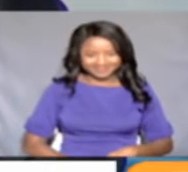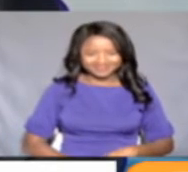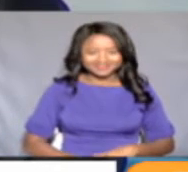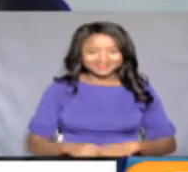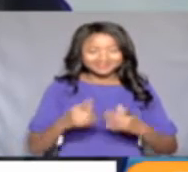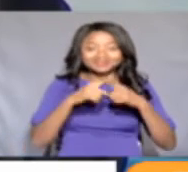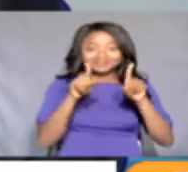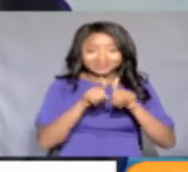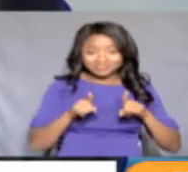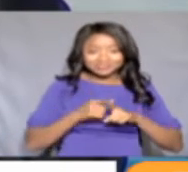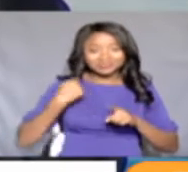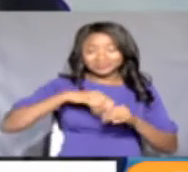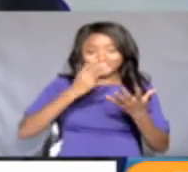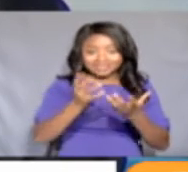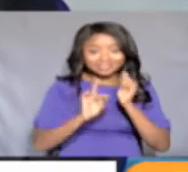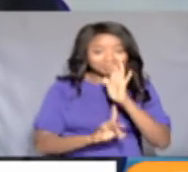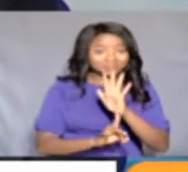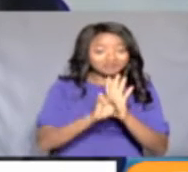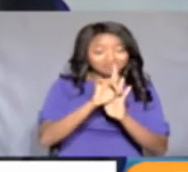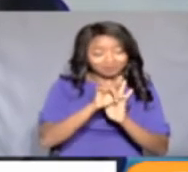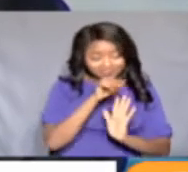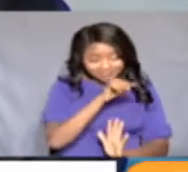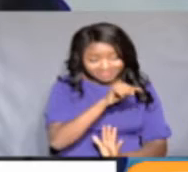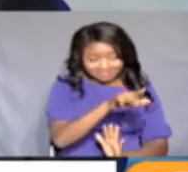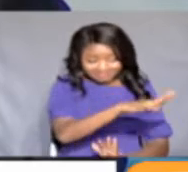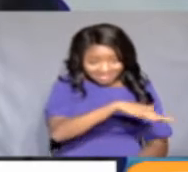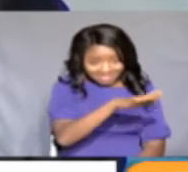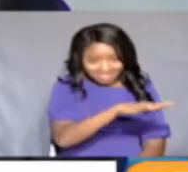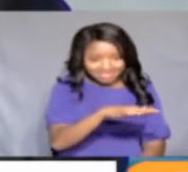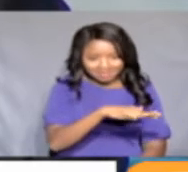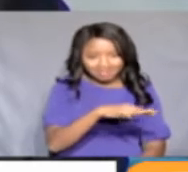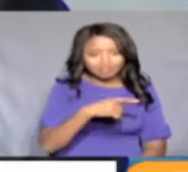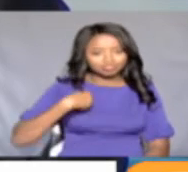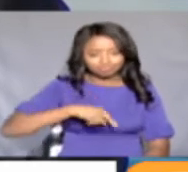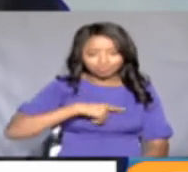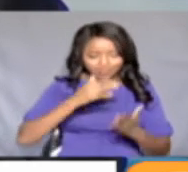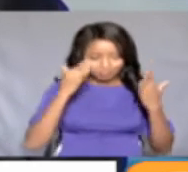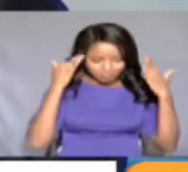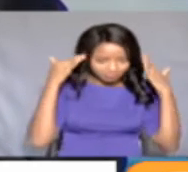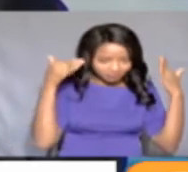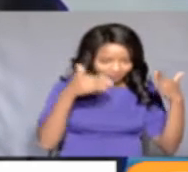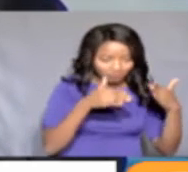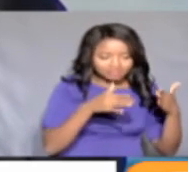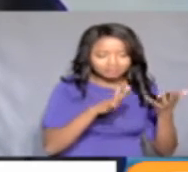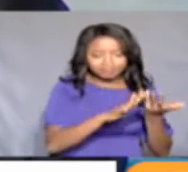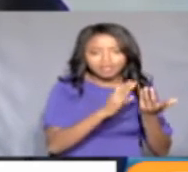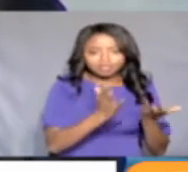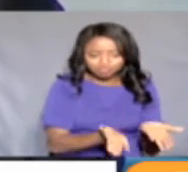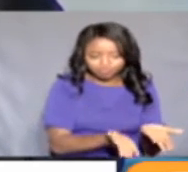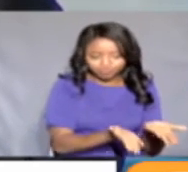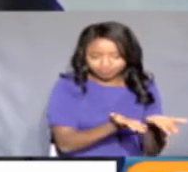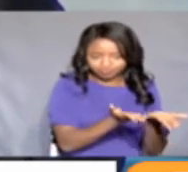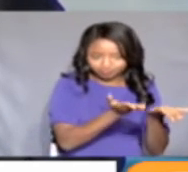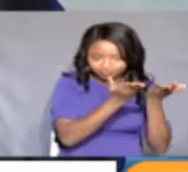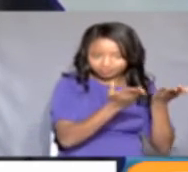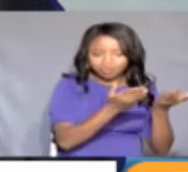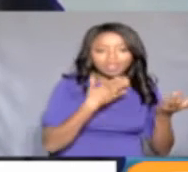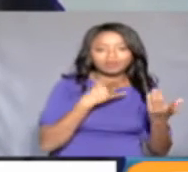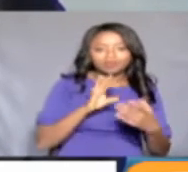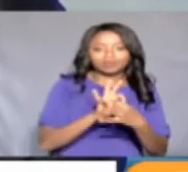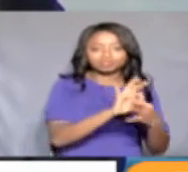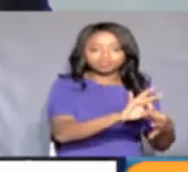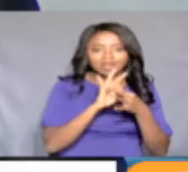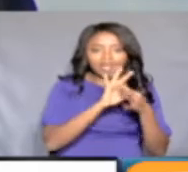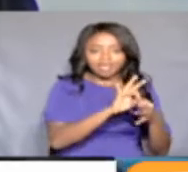cognizance that we need to develop this sector, that's why we are taking a multi-pronged approach, and we'll want to liaise with the